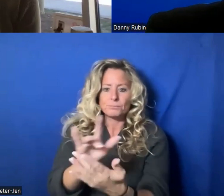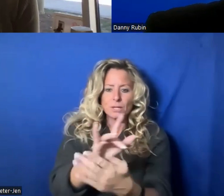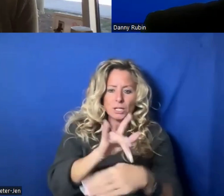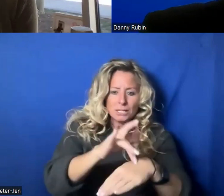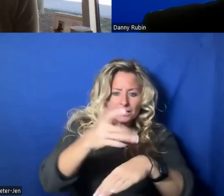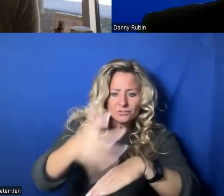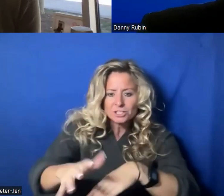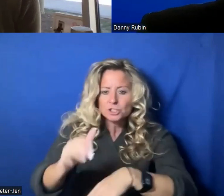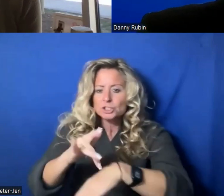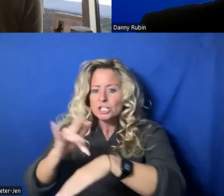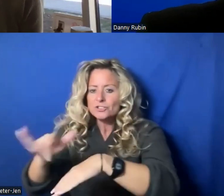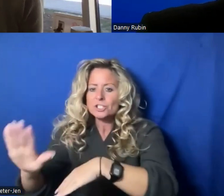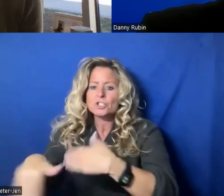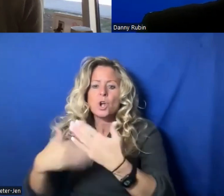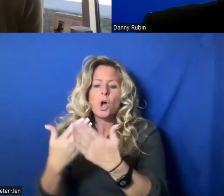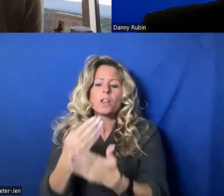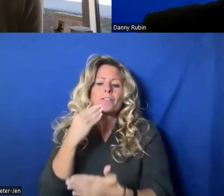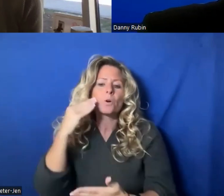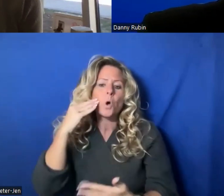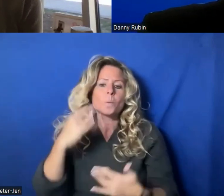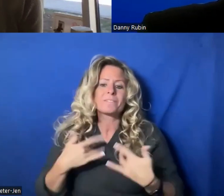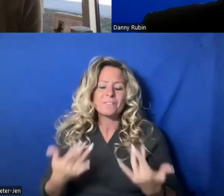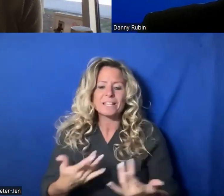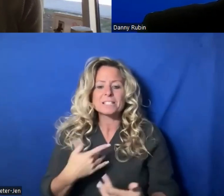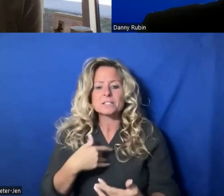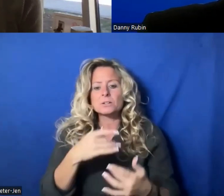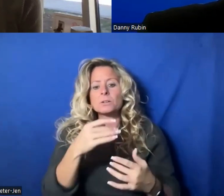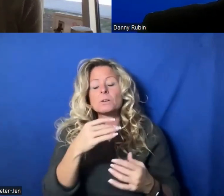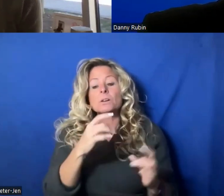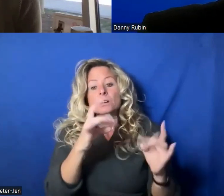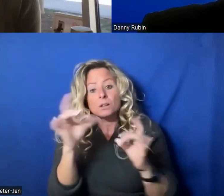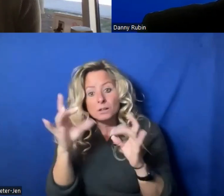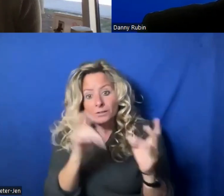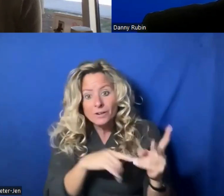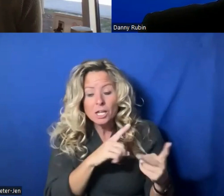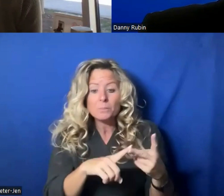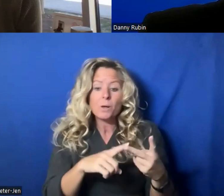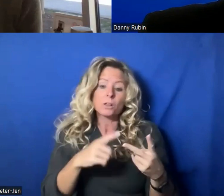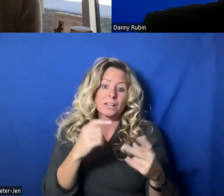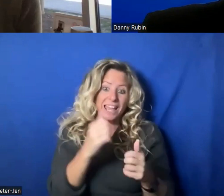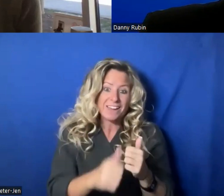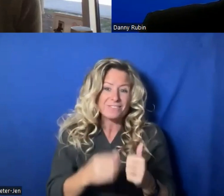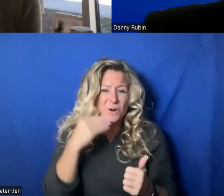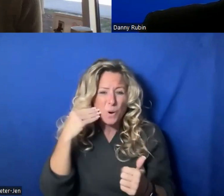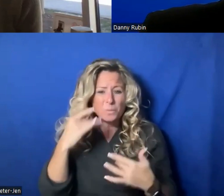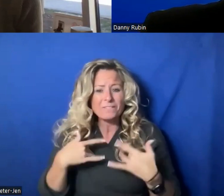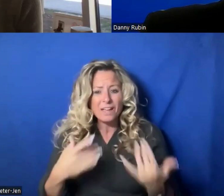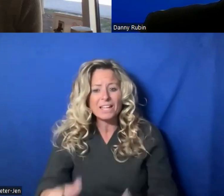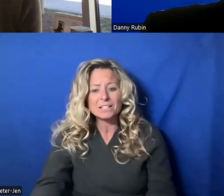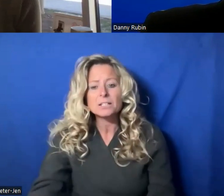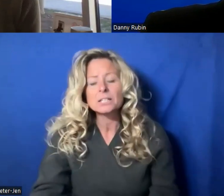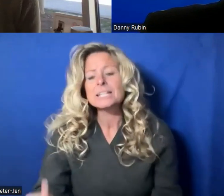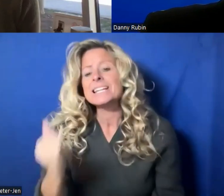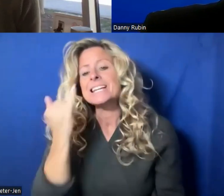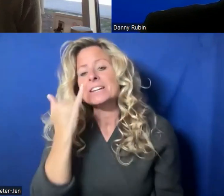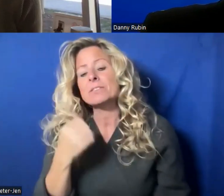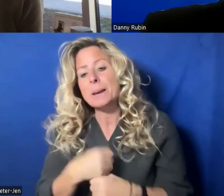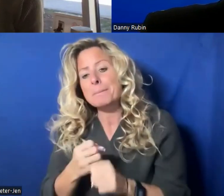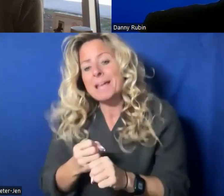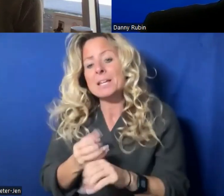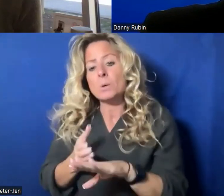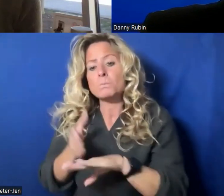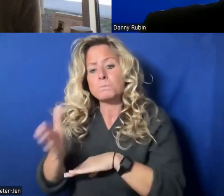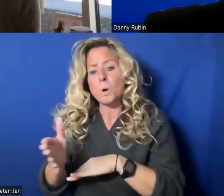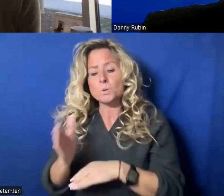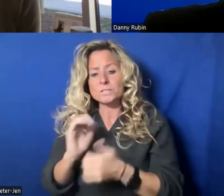So I'm at every women's basketball game, every volleyball game, every home event. And then if they do make postseason, I travel with